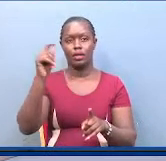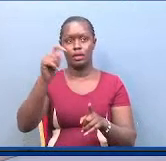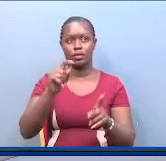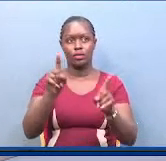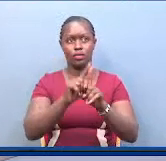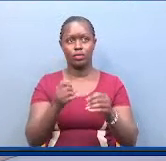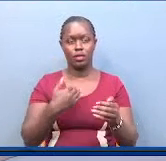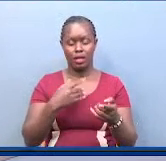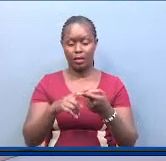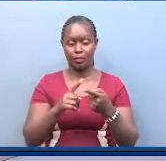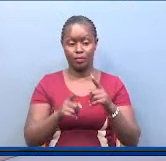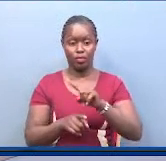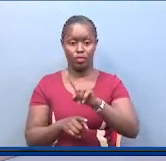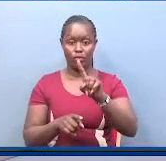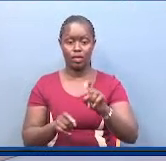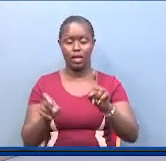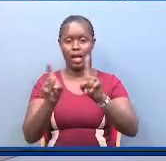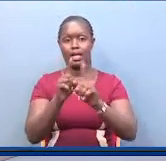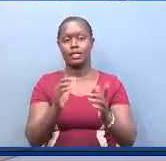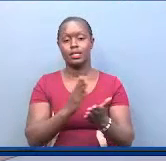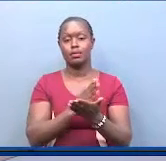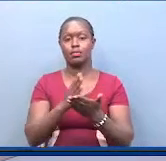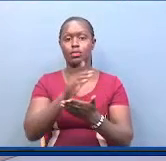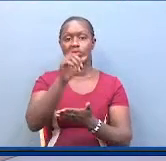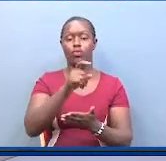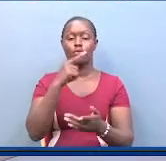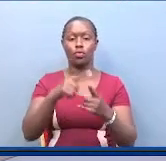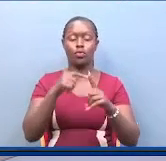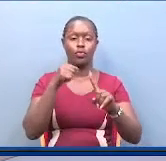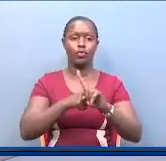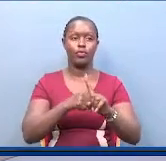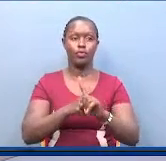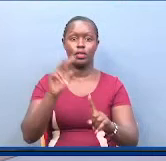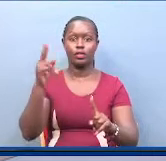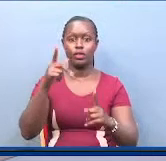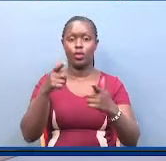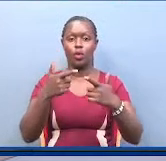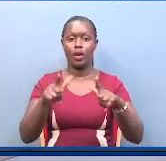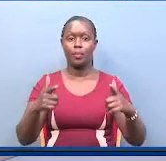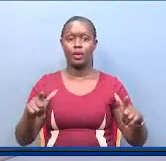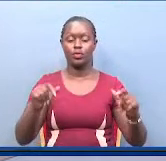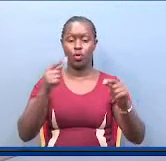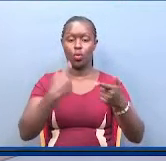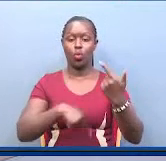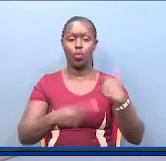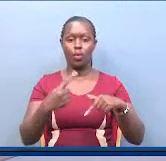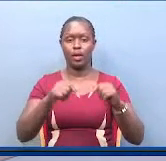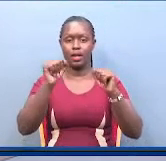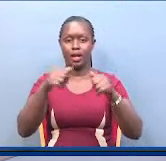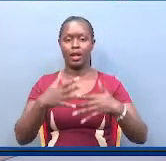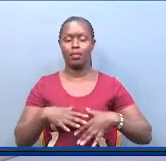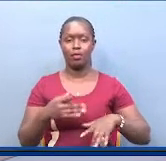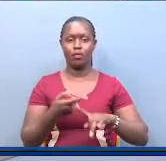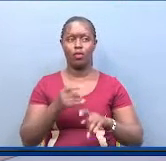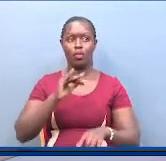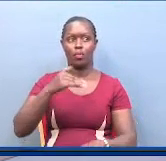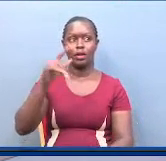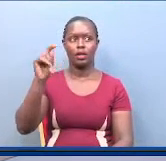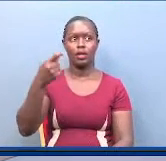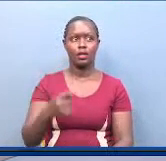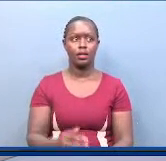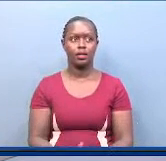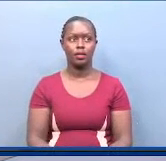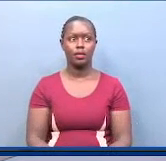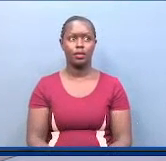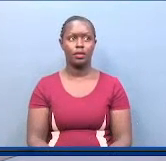her fashioning as someone who fought for the second liberation could win hearts and souls of Mount Kenya. You surely don't believe